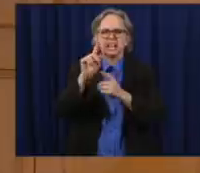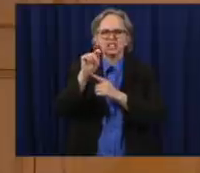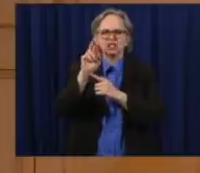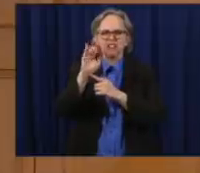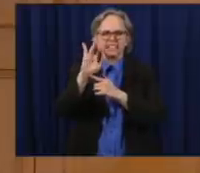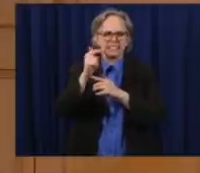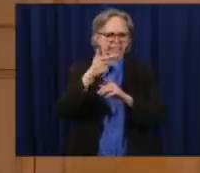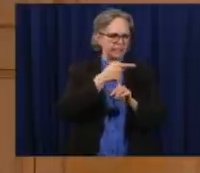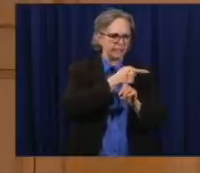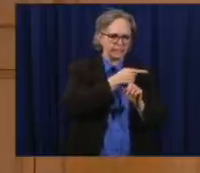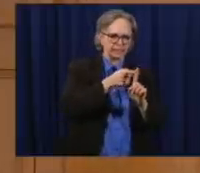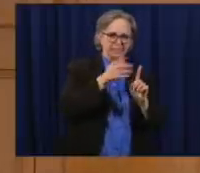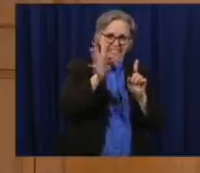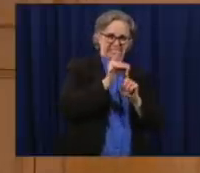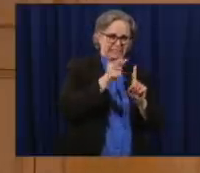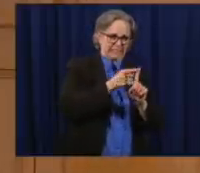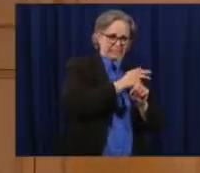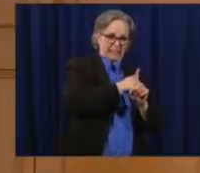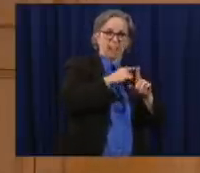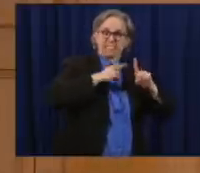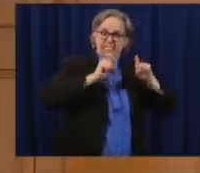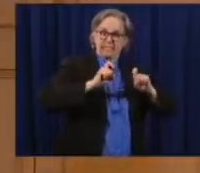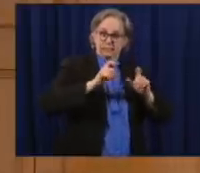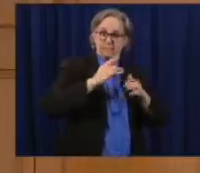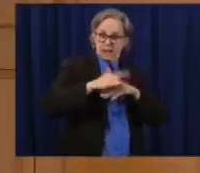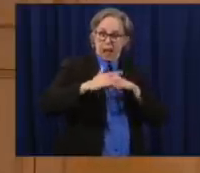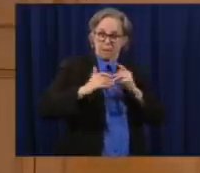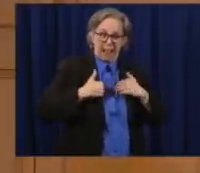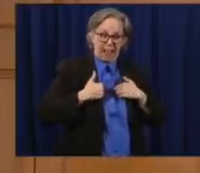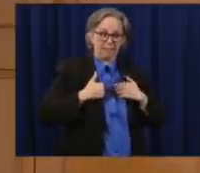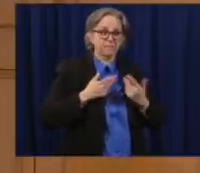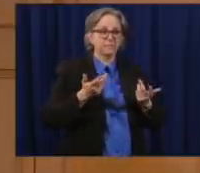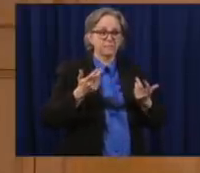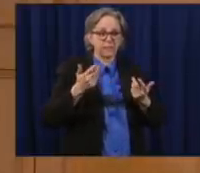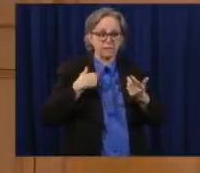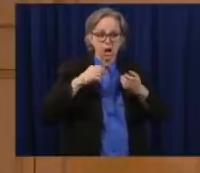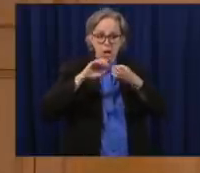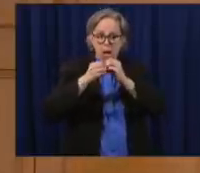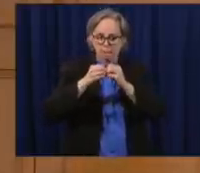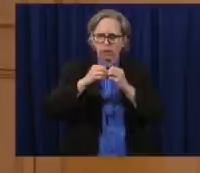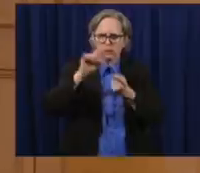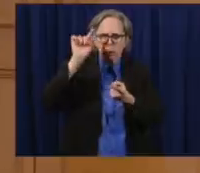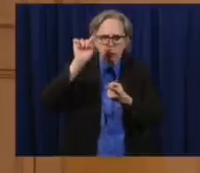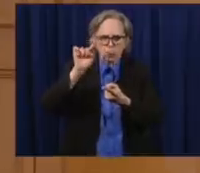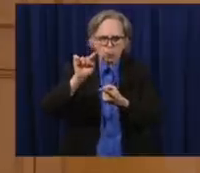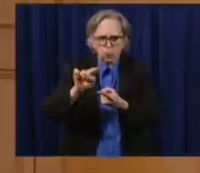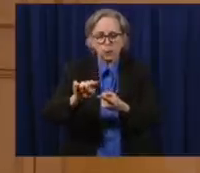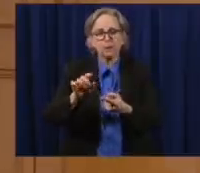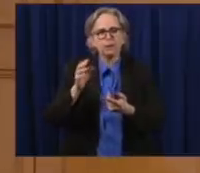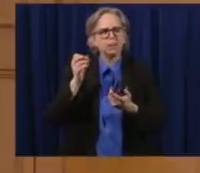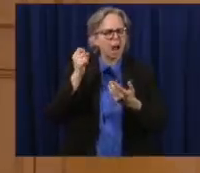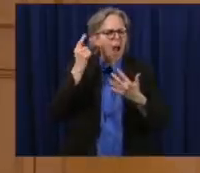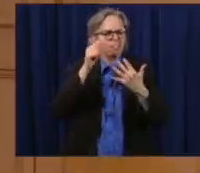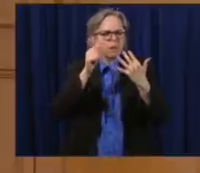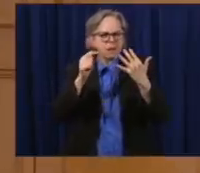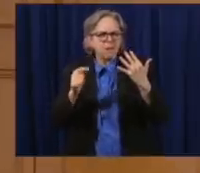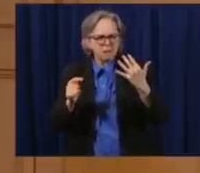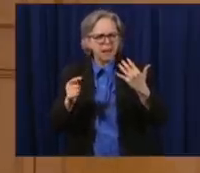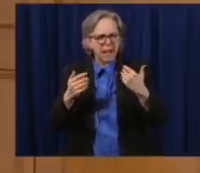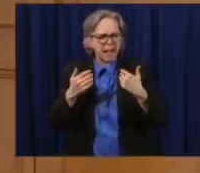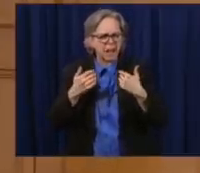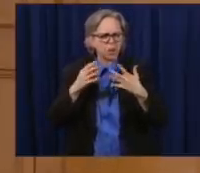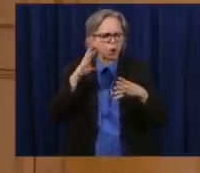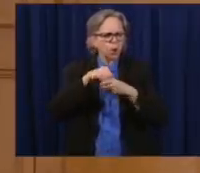your numbers, and a number of other measures that were in that White House report, like influenza-like illness